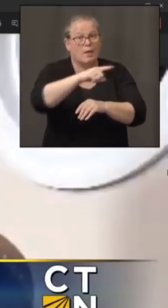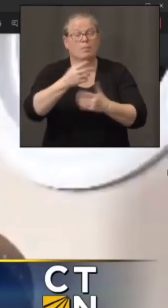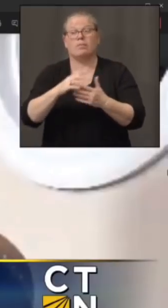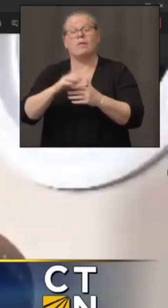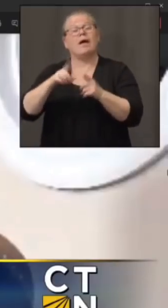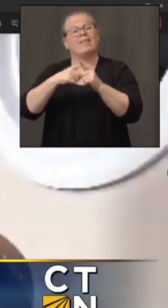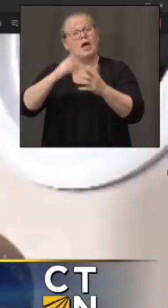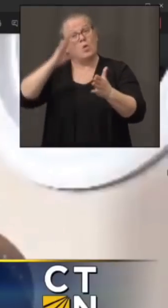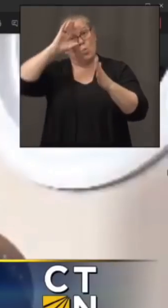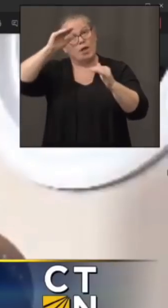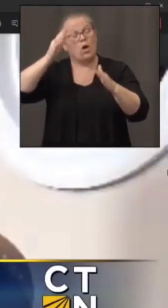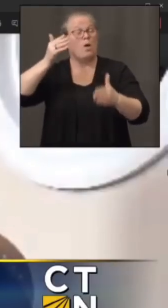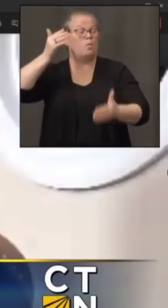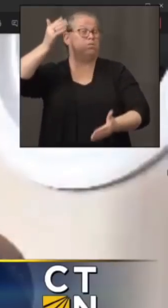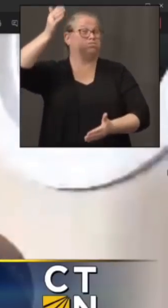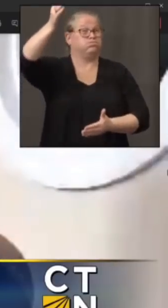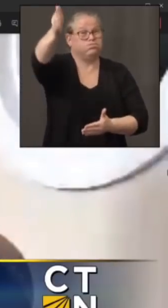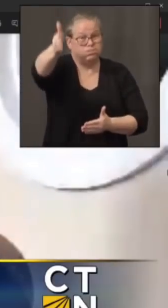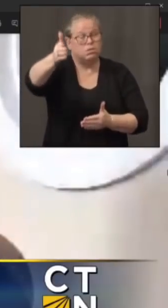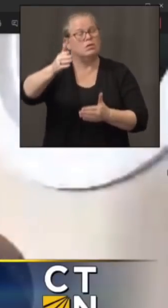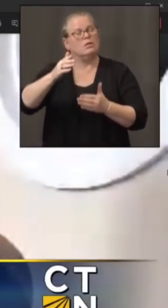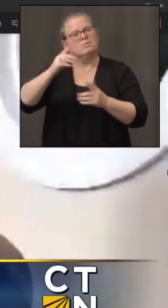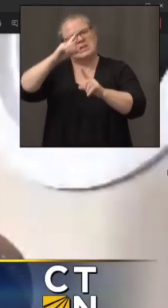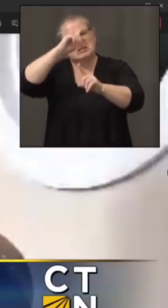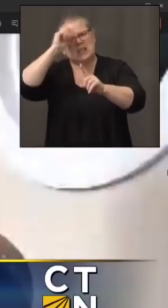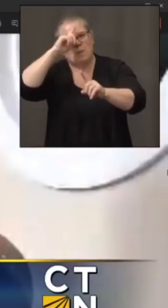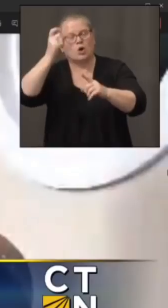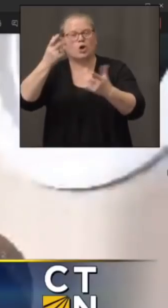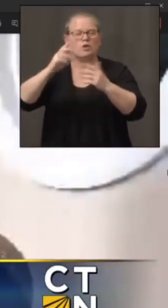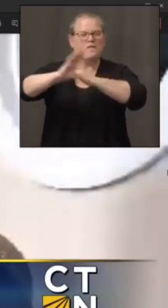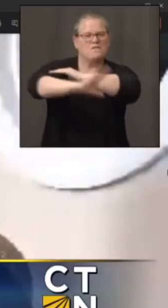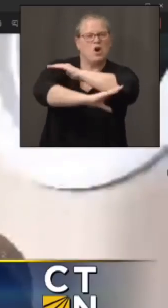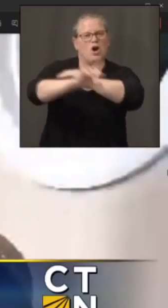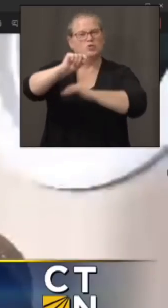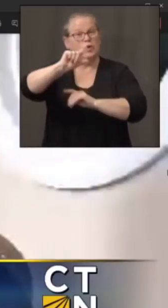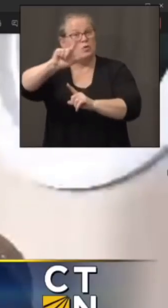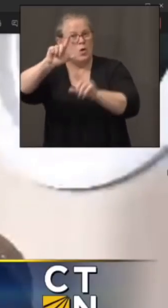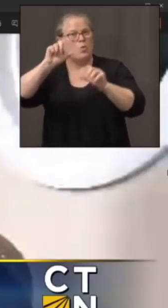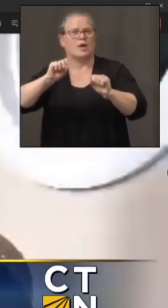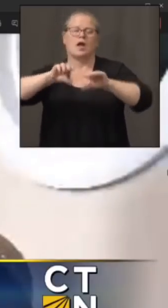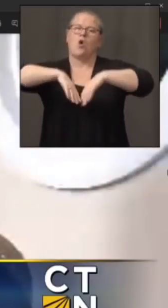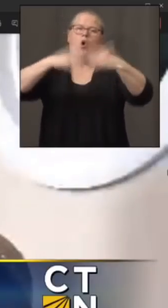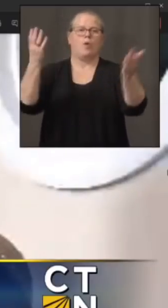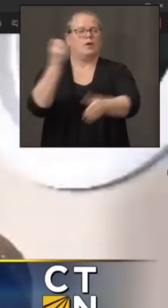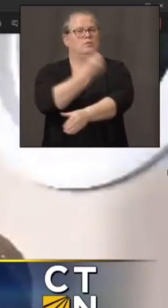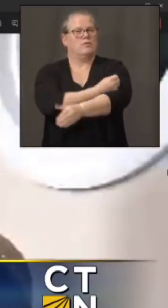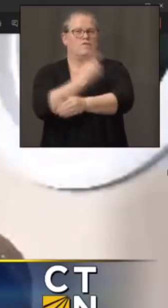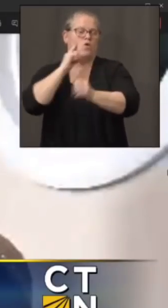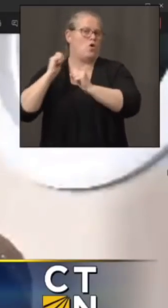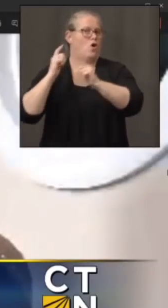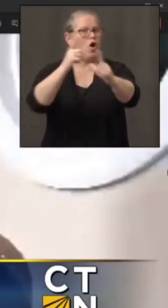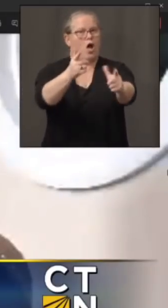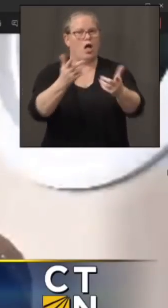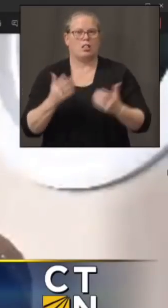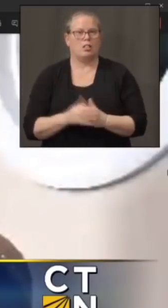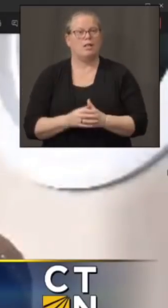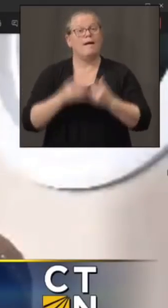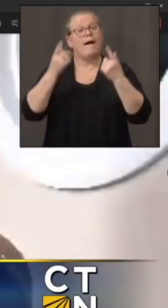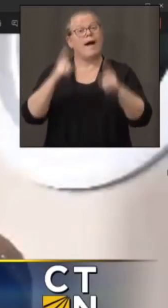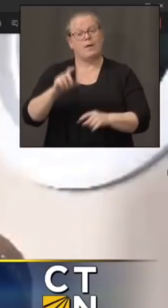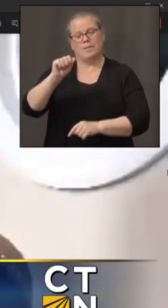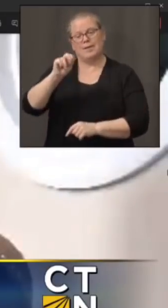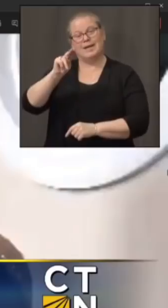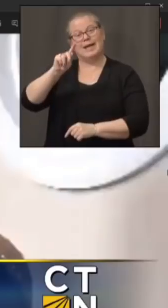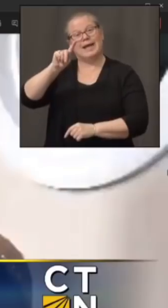hopefully going to happen at the end of the second quarter of 2021, maybe the third quarter of 2021. We're going to have more supply of these antibodies coming on the market,